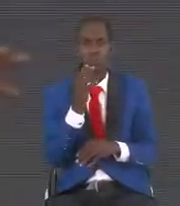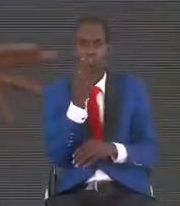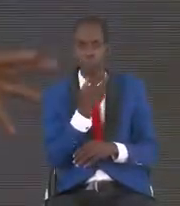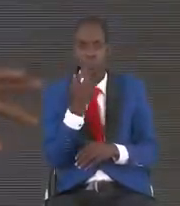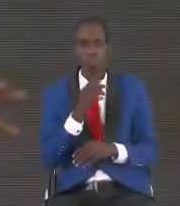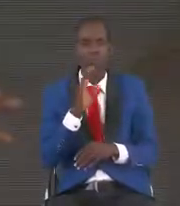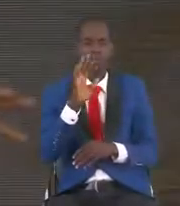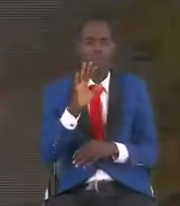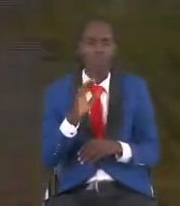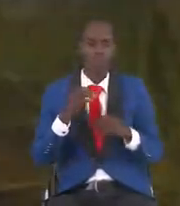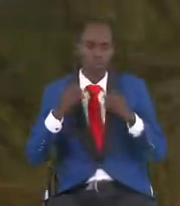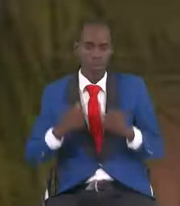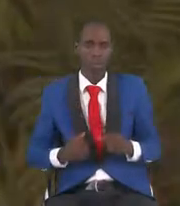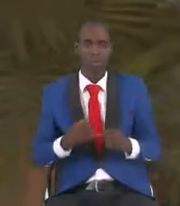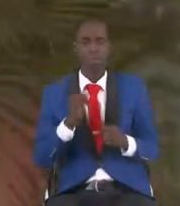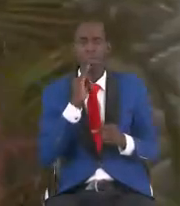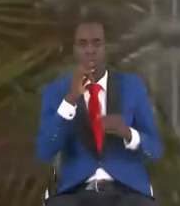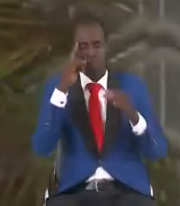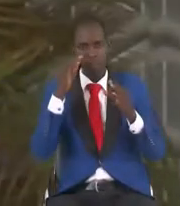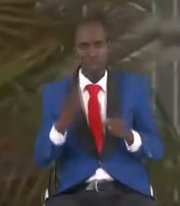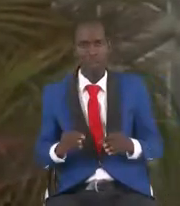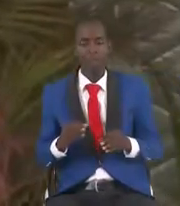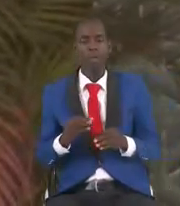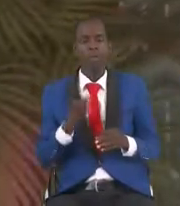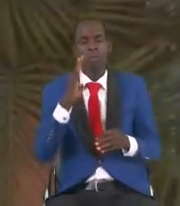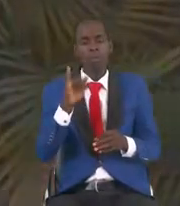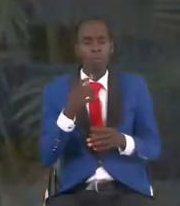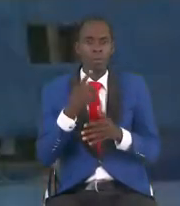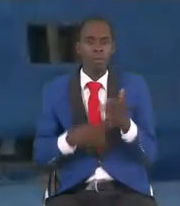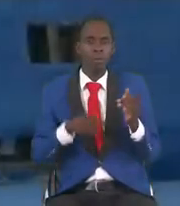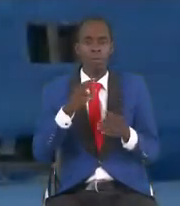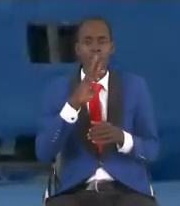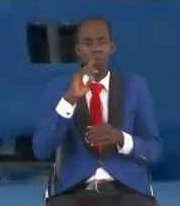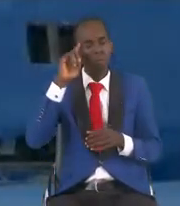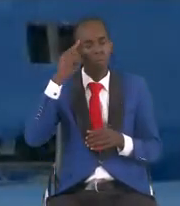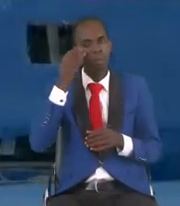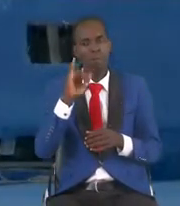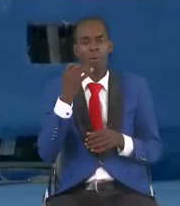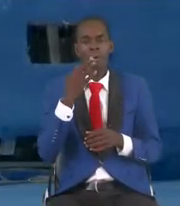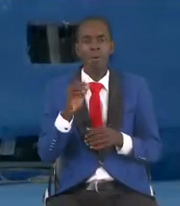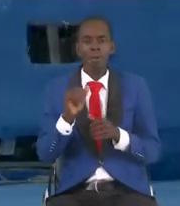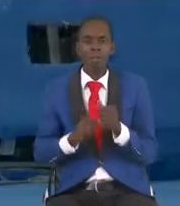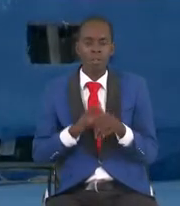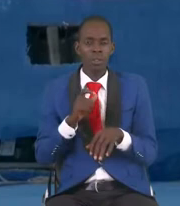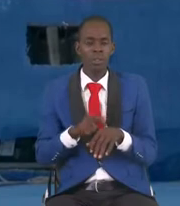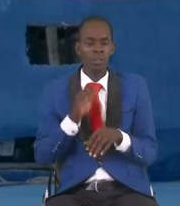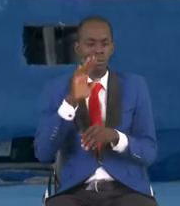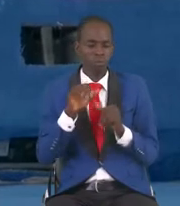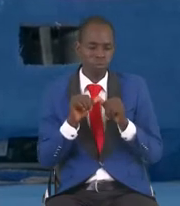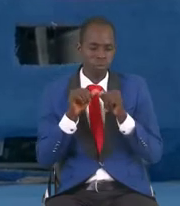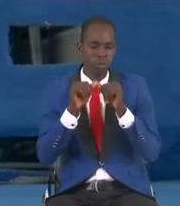strength is determined and defined by what you are thinking of every time. Continuation in